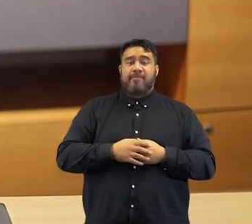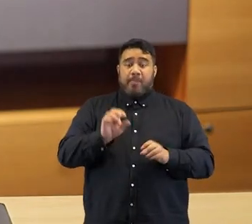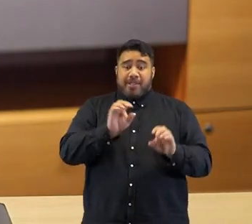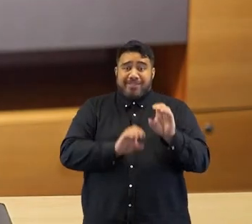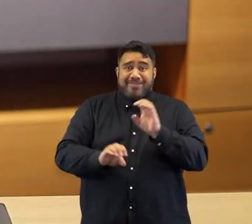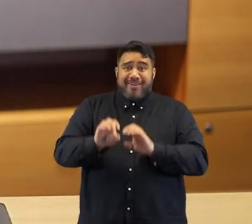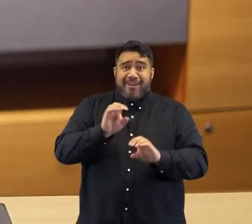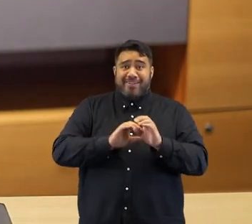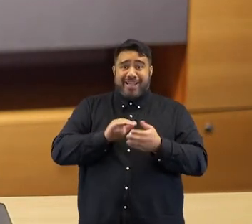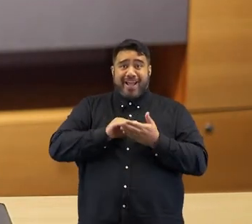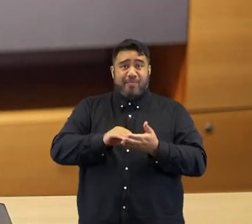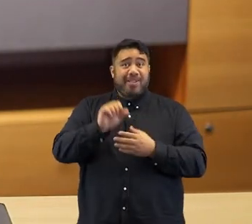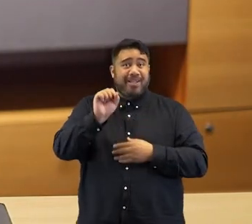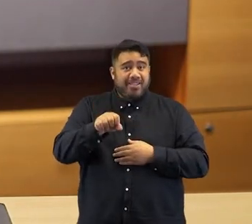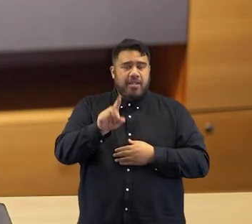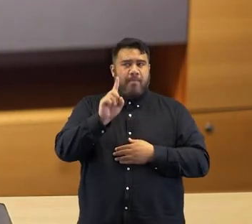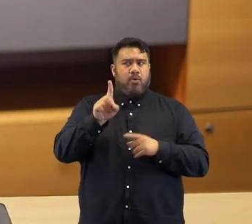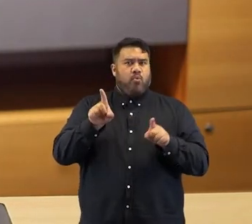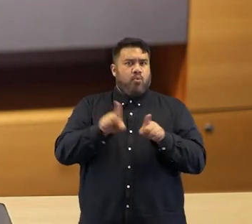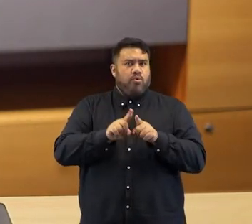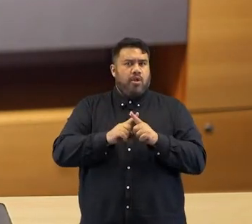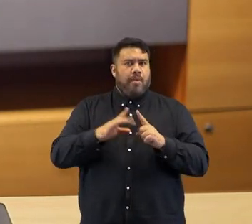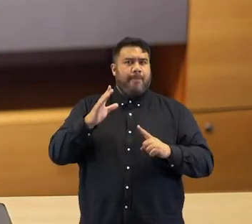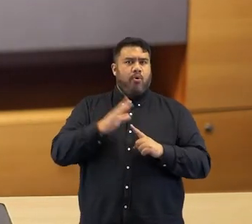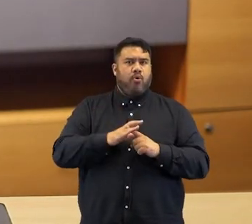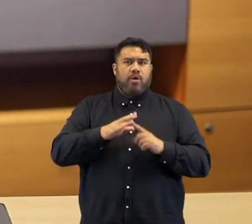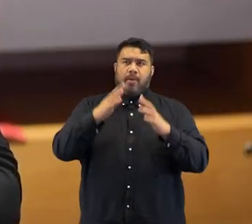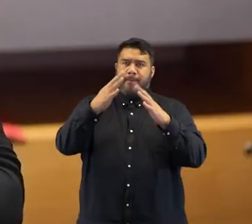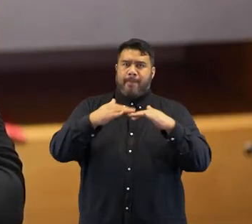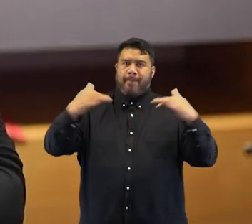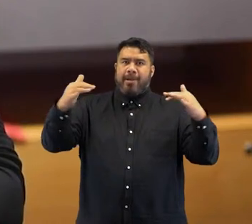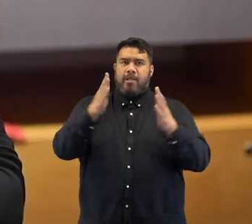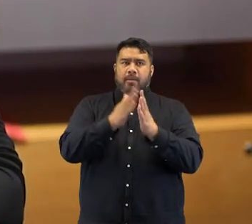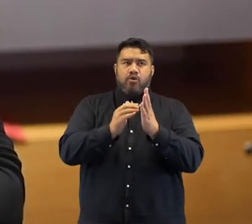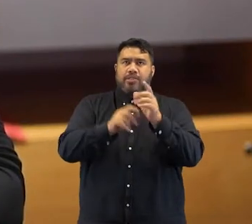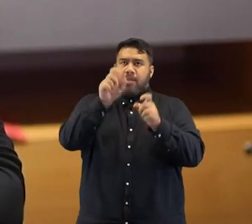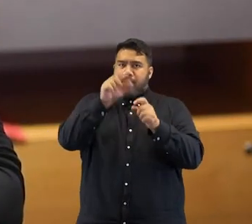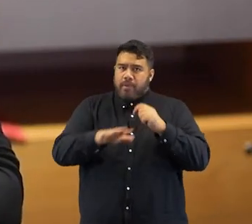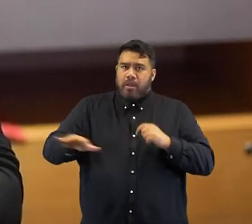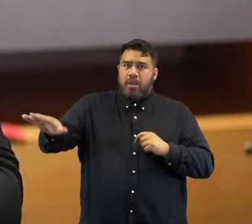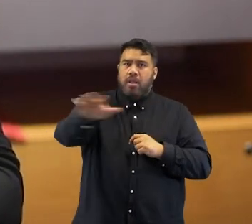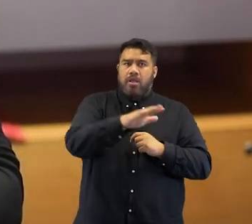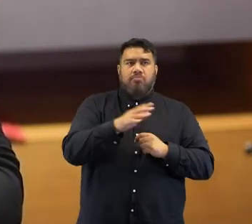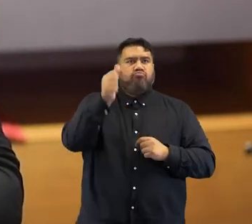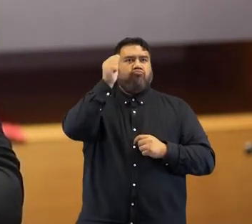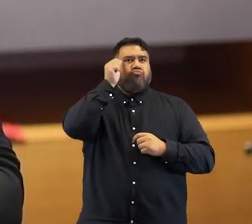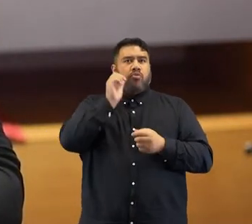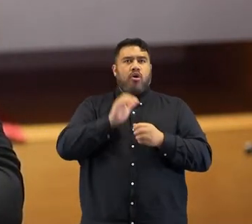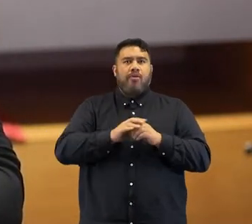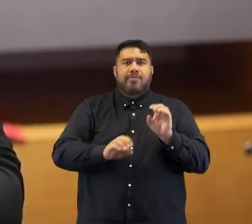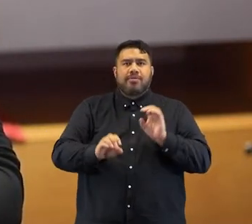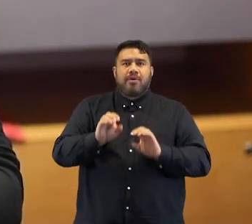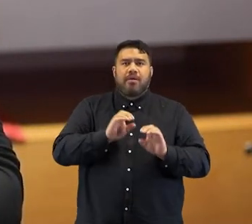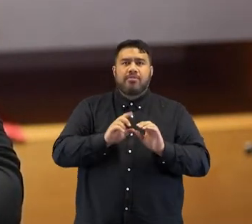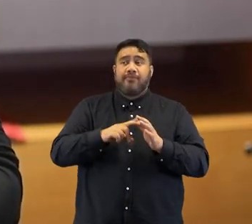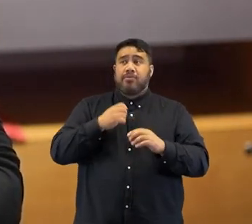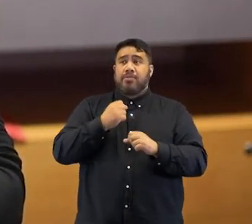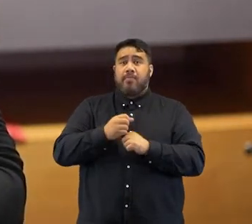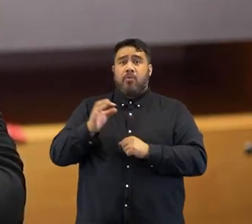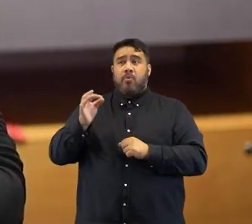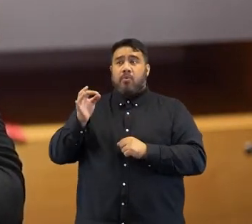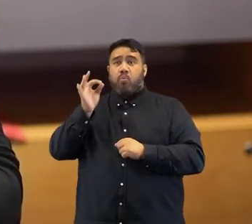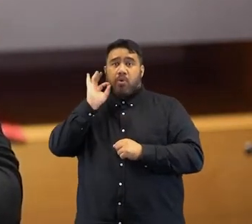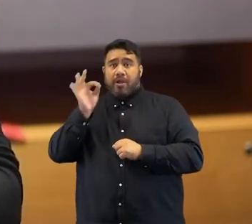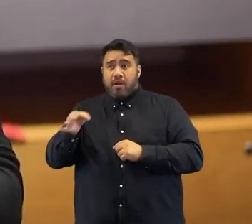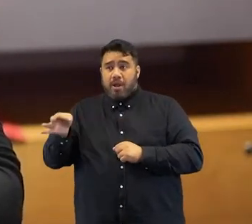to scientific discovery, is public engagement with science. Catastrophic events can happen at any time, as we've seen with